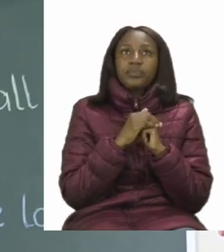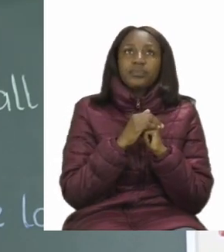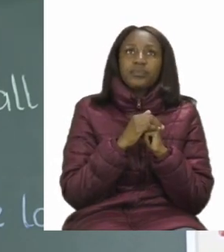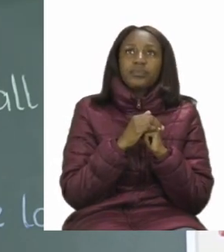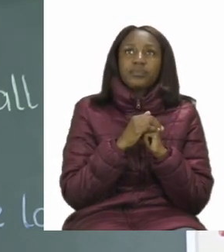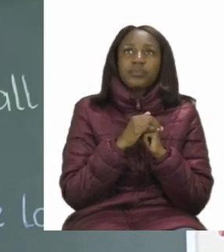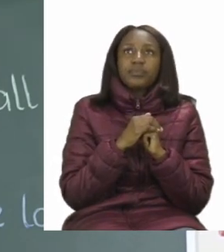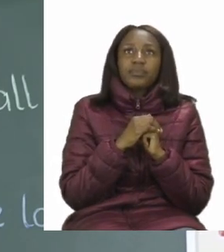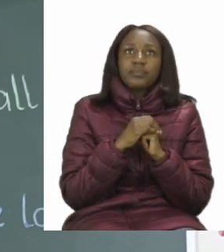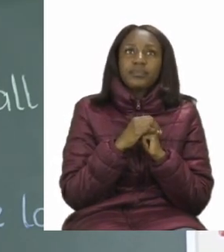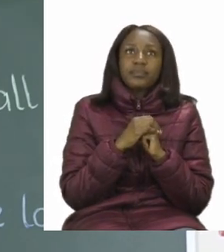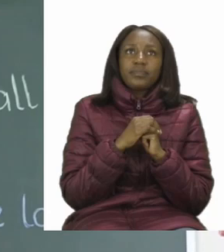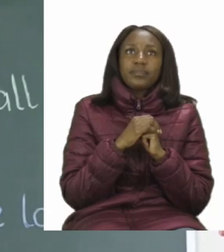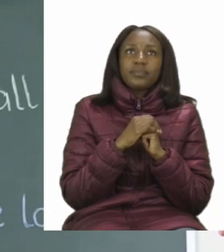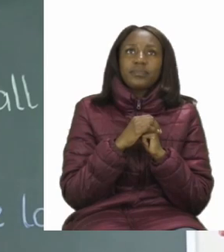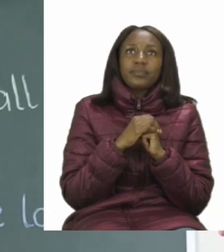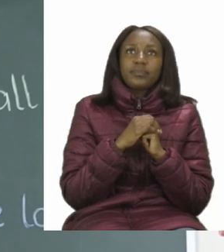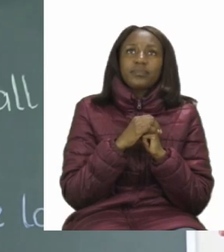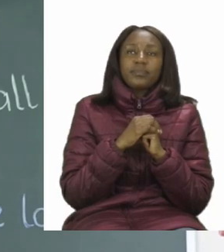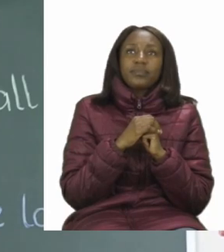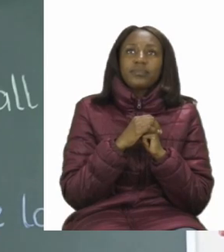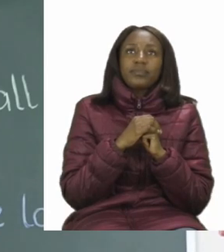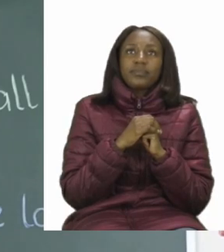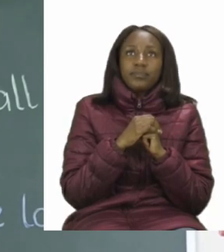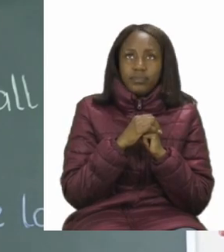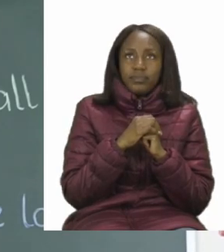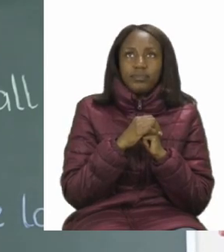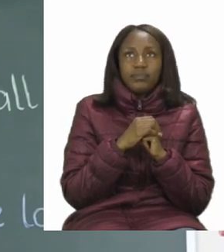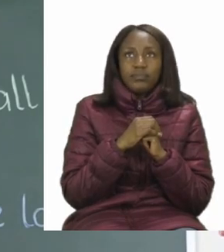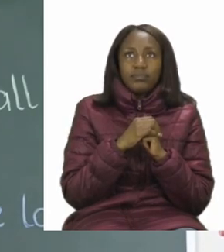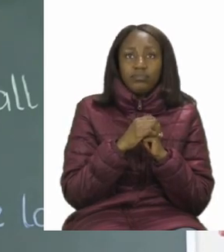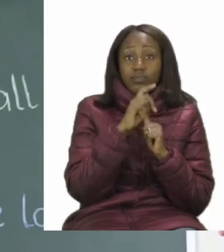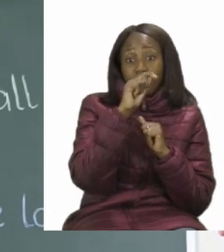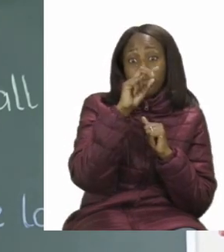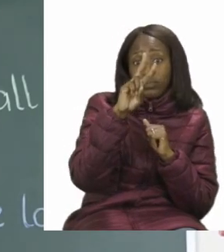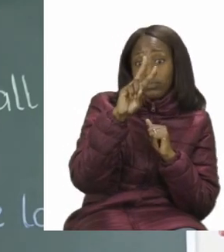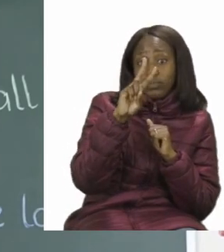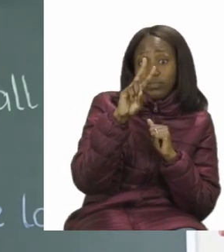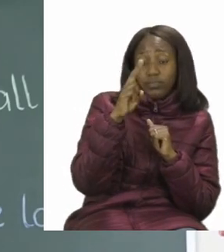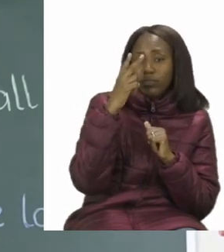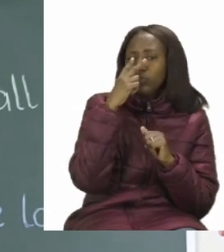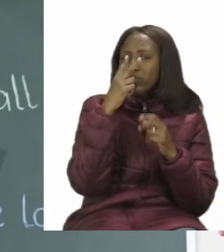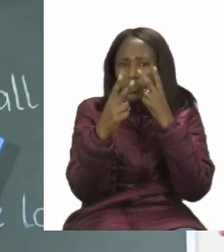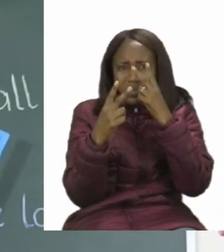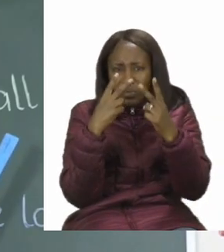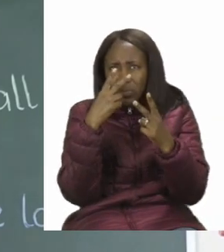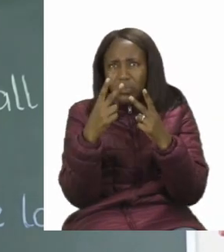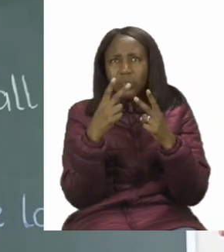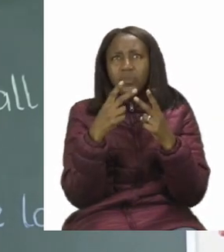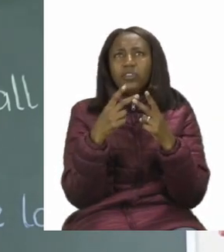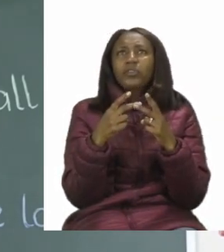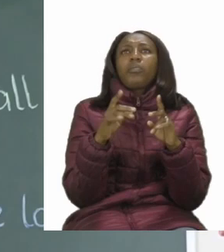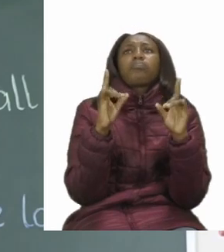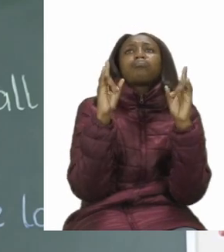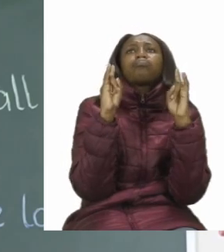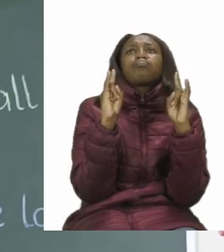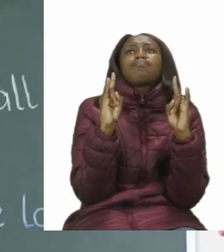television. Let's read it again. We are watching football on